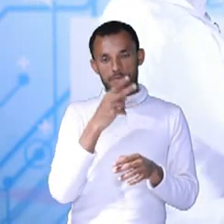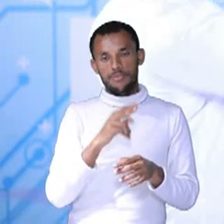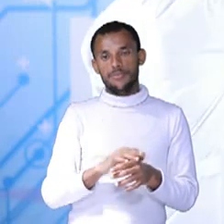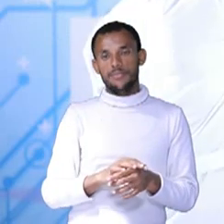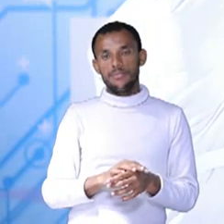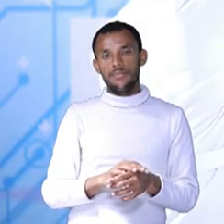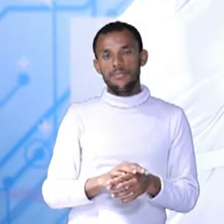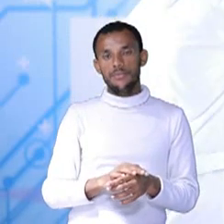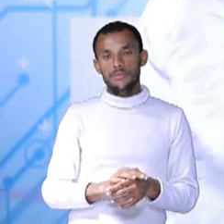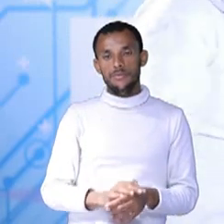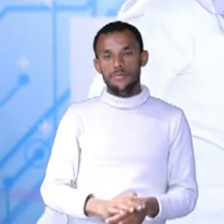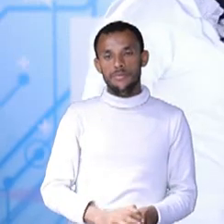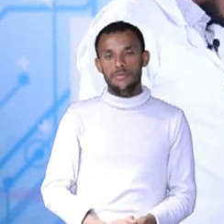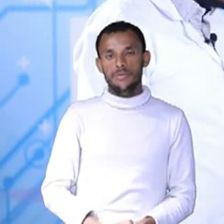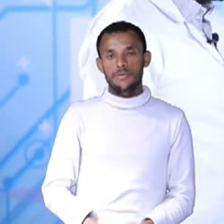Okay, so